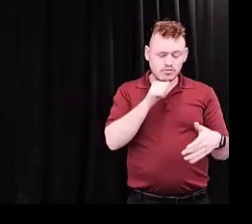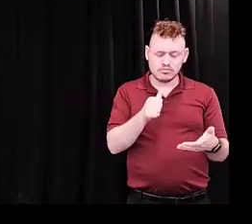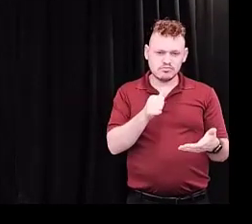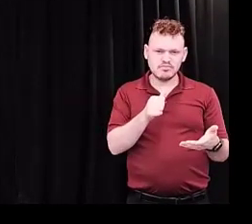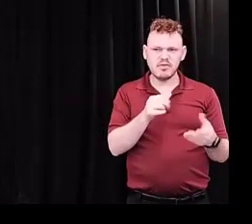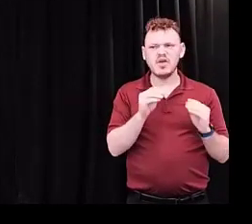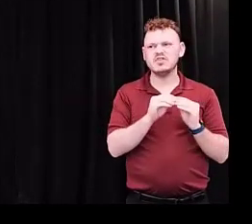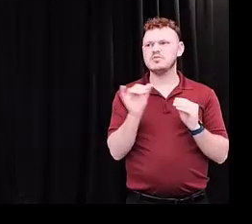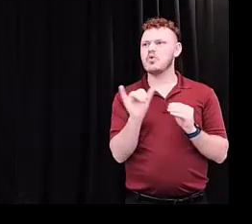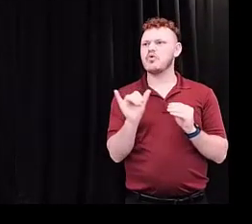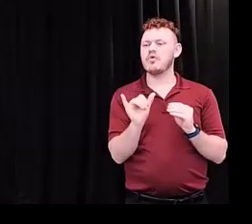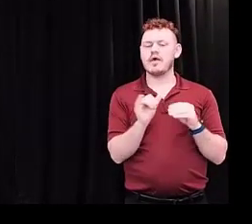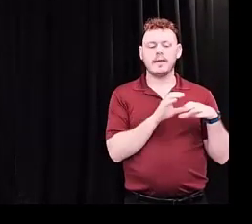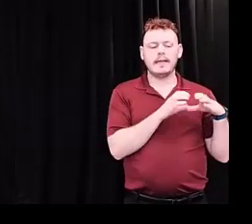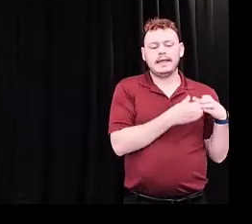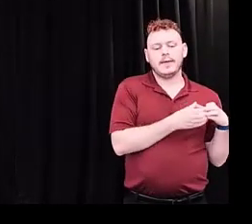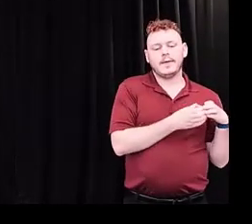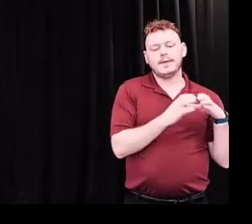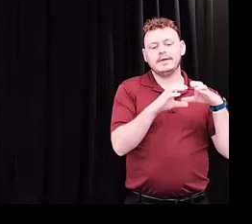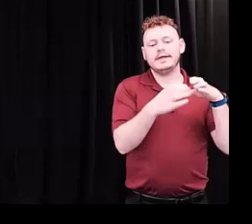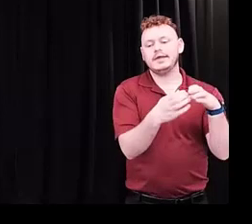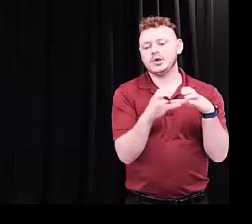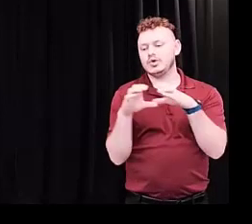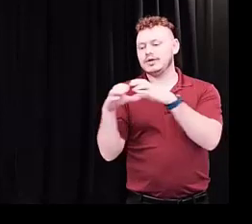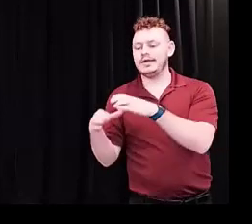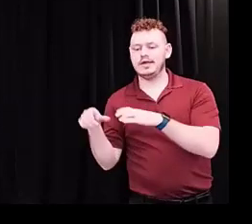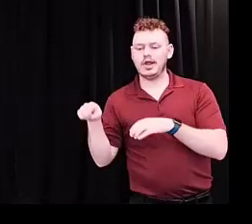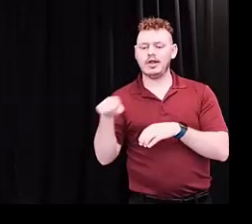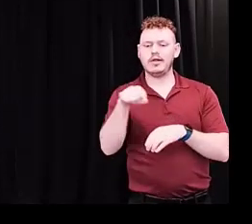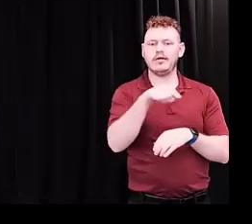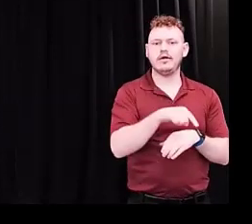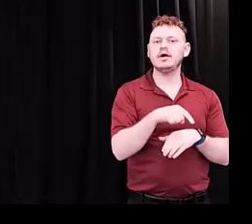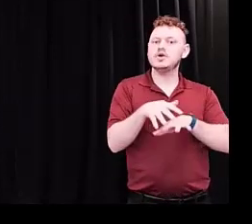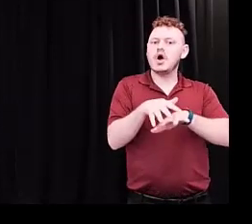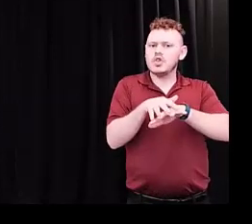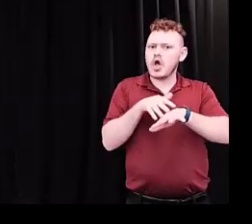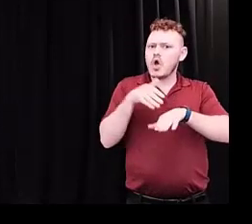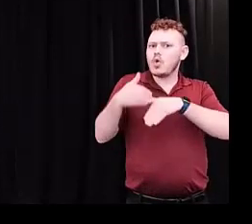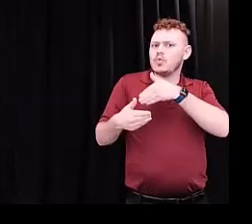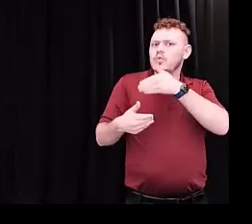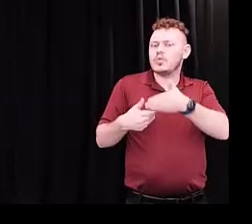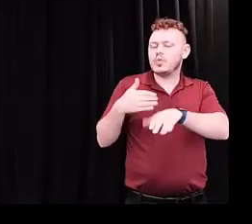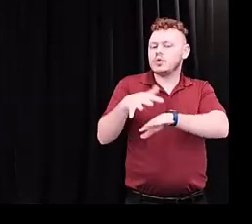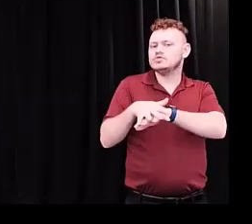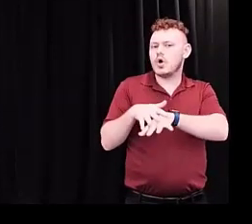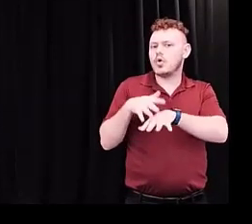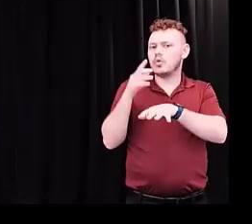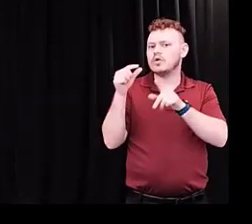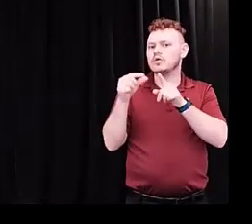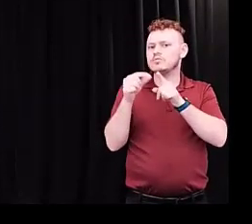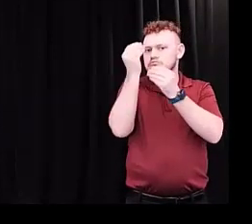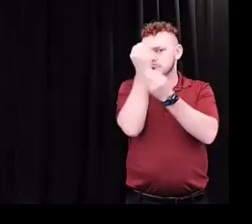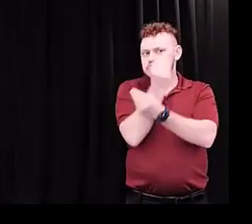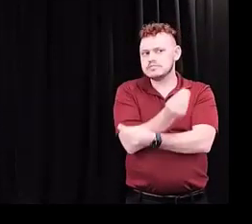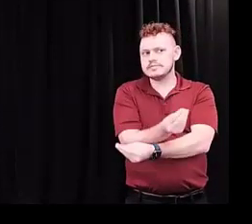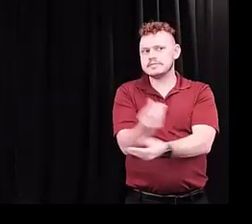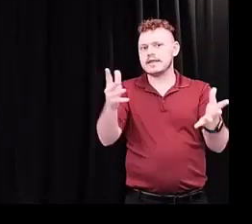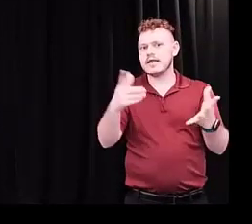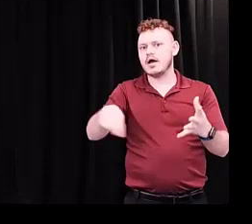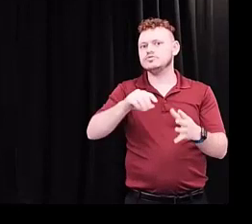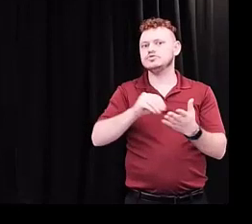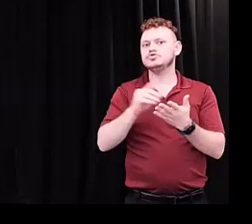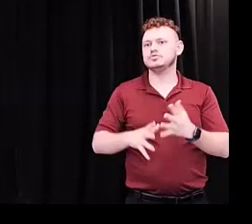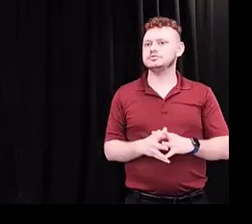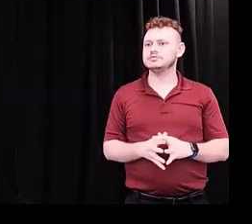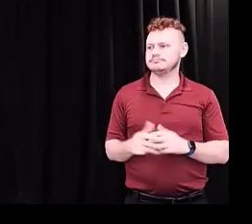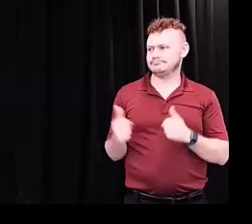a little pocket here, a little pocket there. But slowly it's getting the word's getting out to the students.